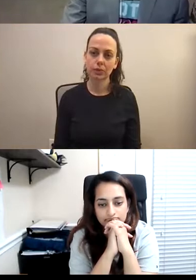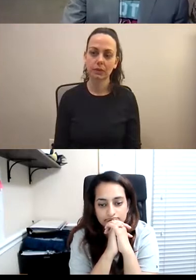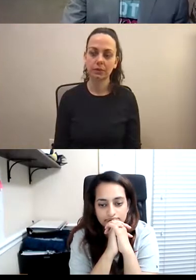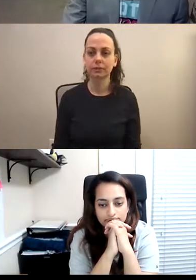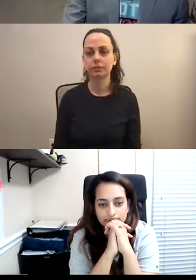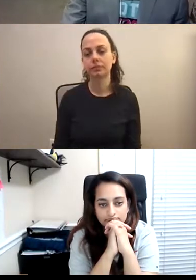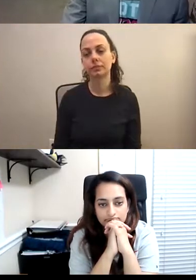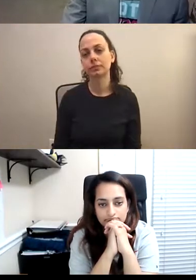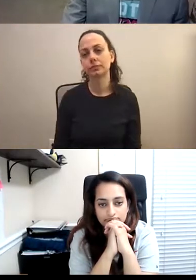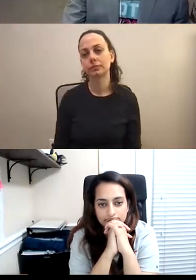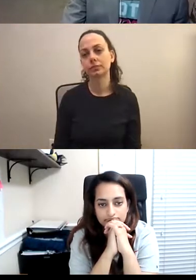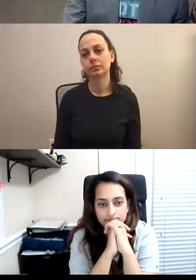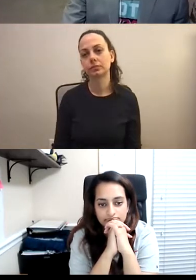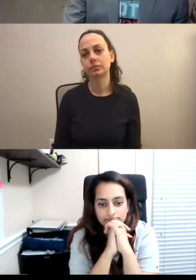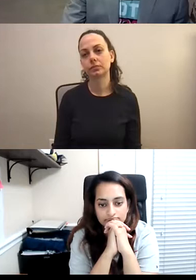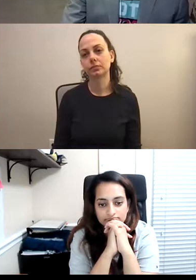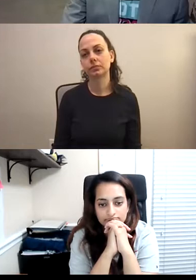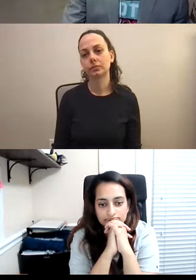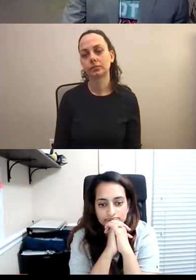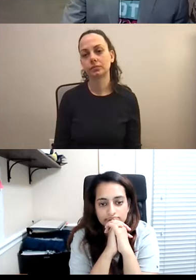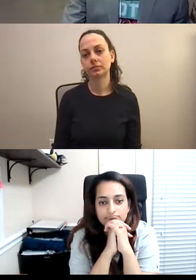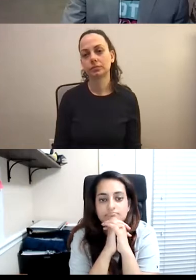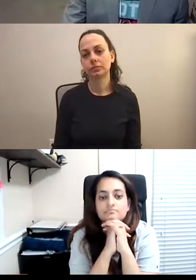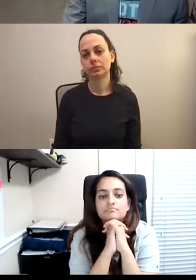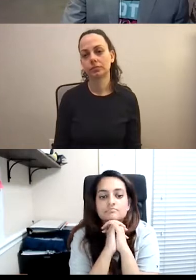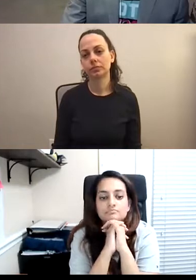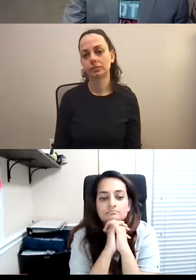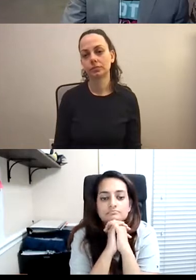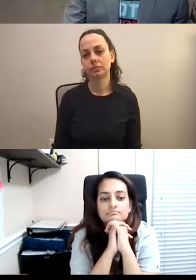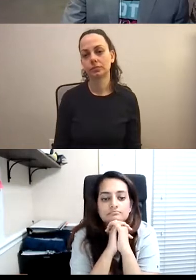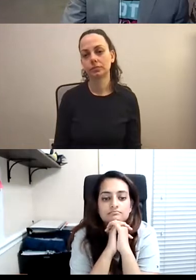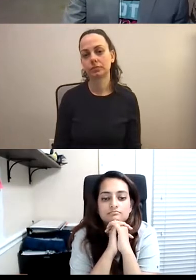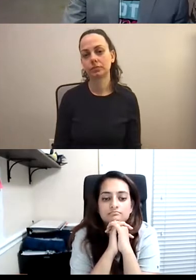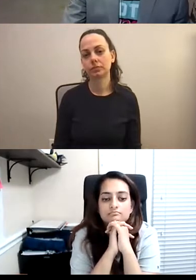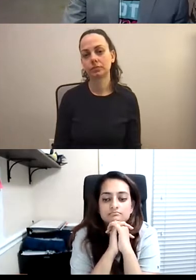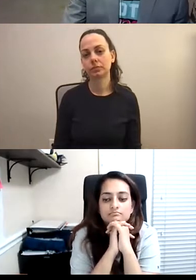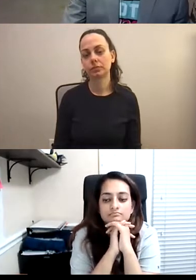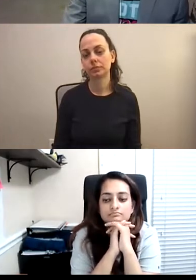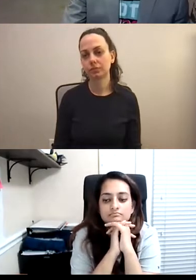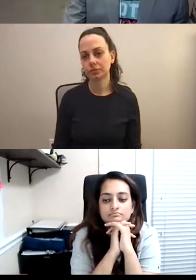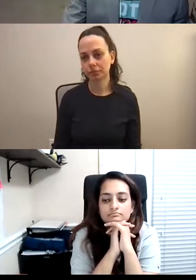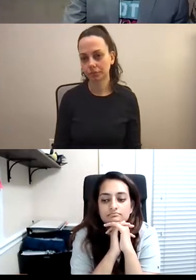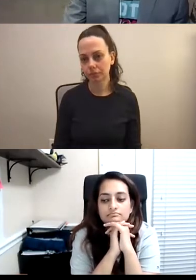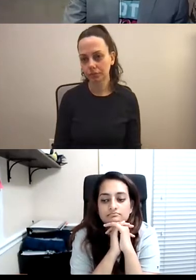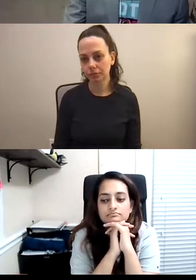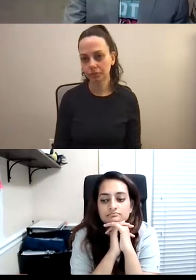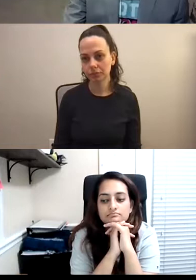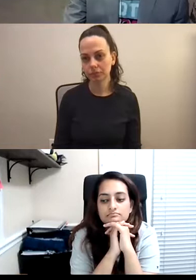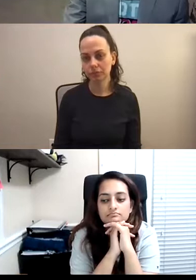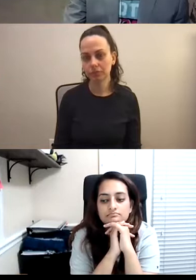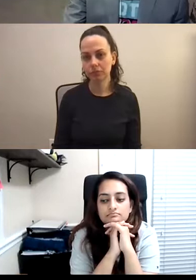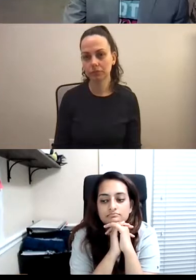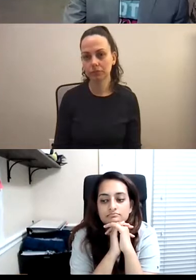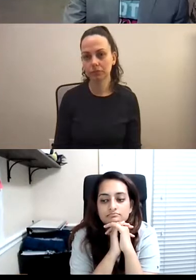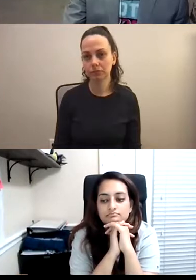we need to look at the layers of, like, how much do you want to share? And, like, so I think we need to start asking our dates, like, hey,